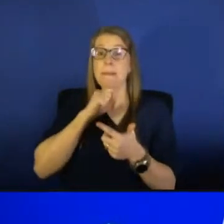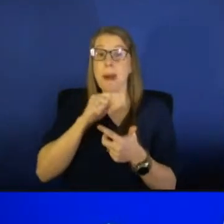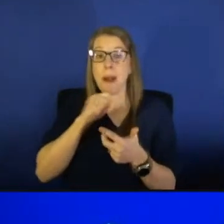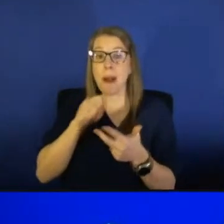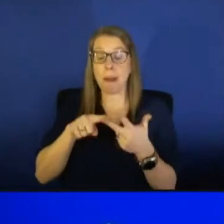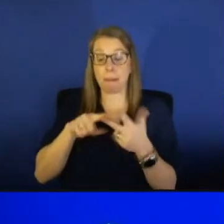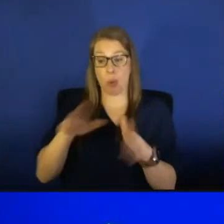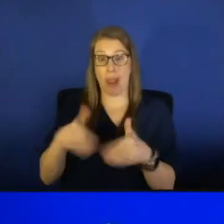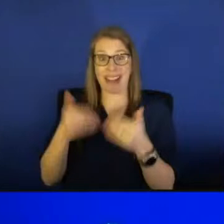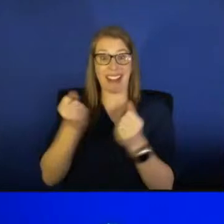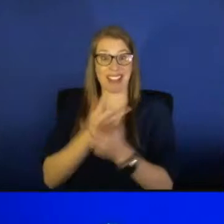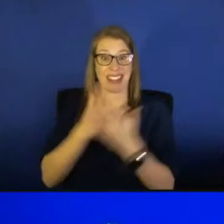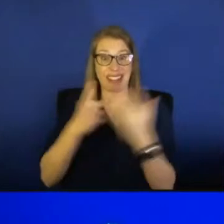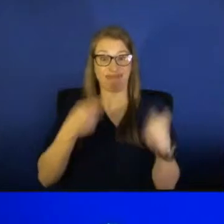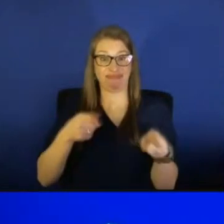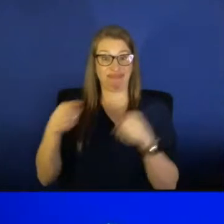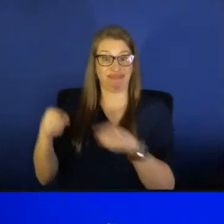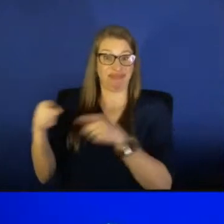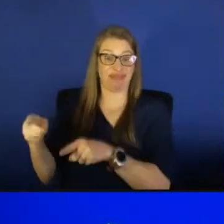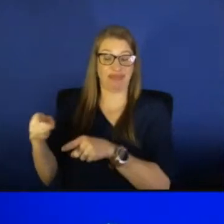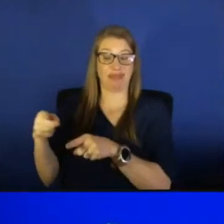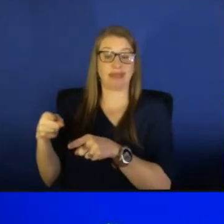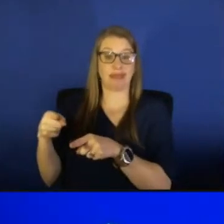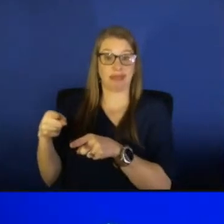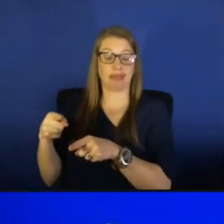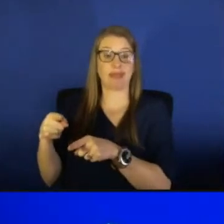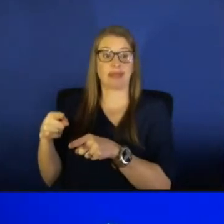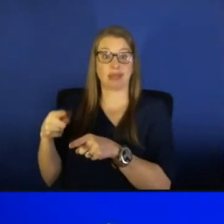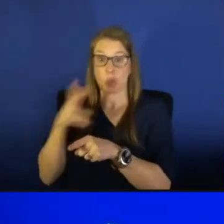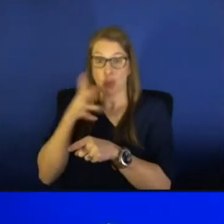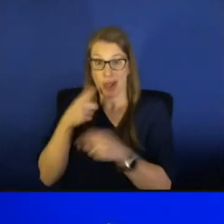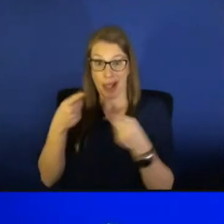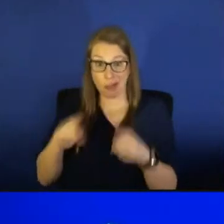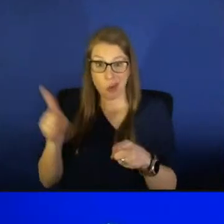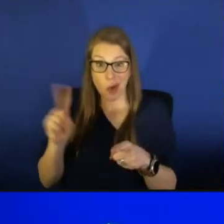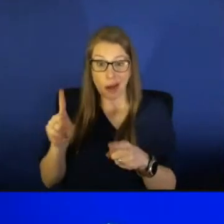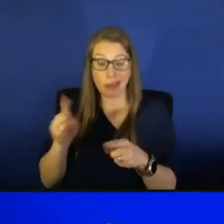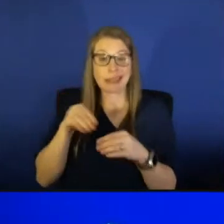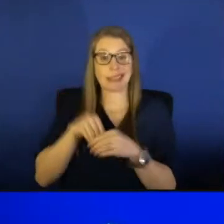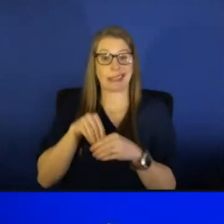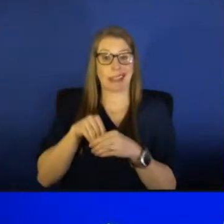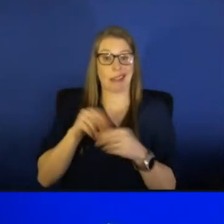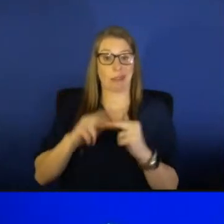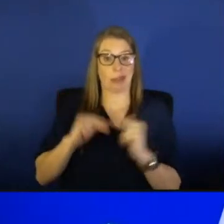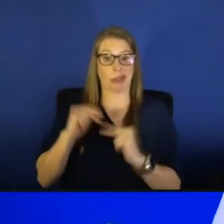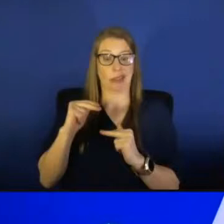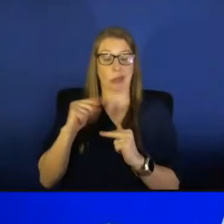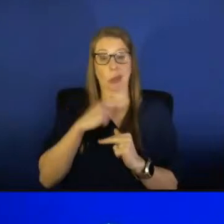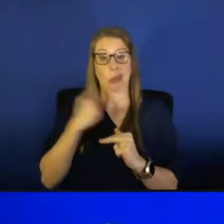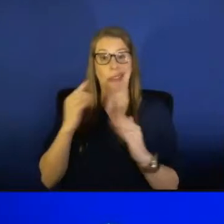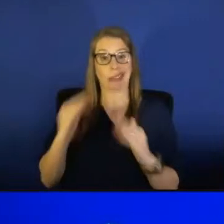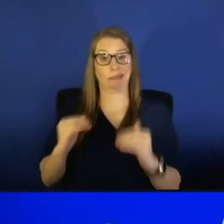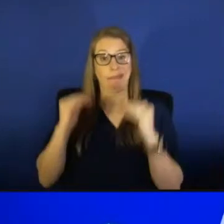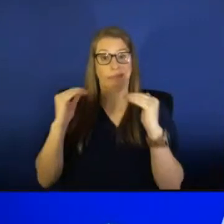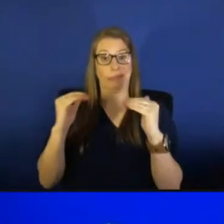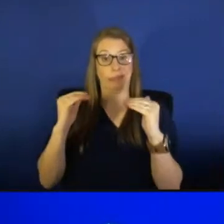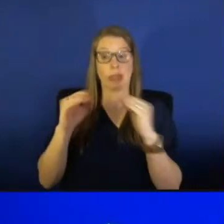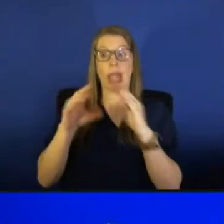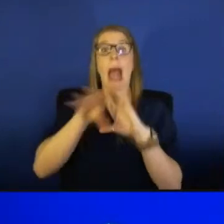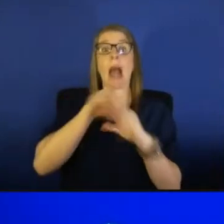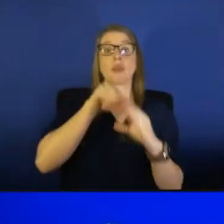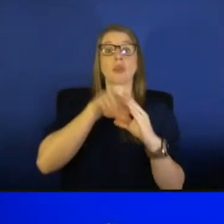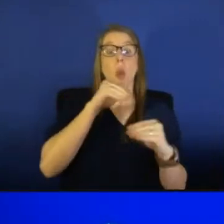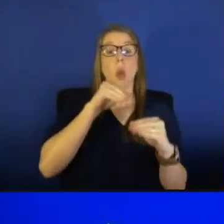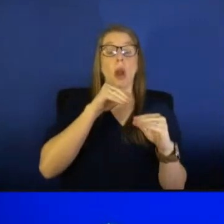things, a lot of those things are going to be held indoors, and that is going to be higher risk. Now, when you have things like outdoor venues, you know,